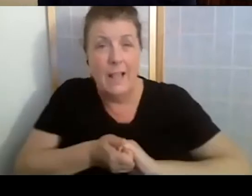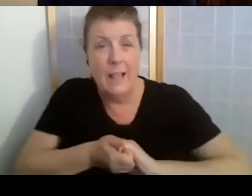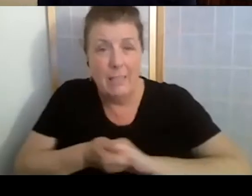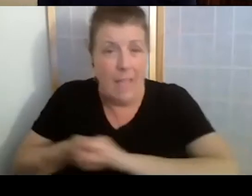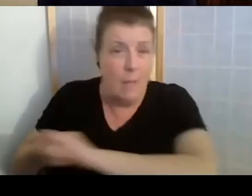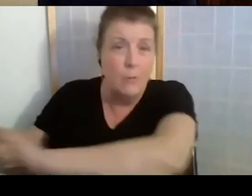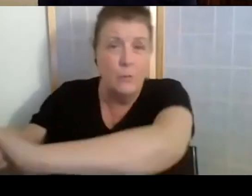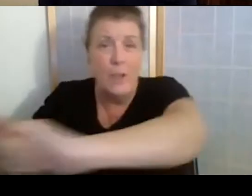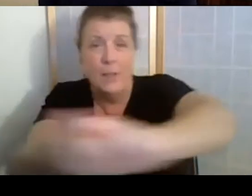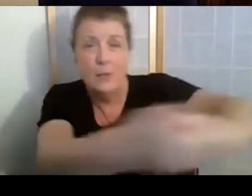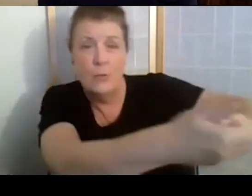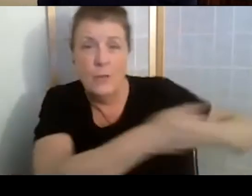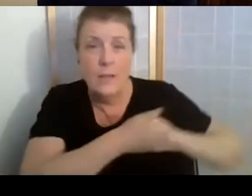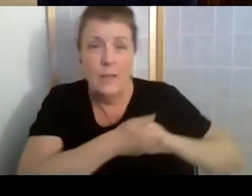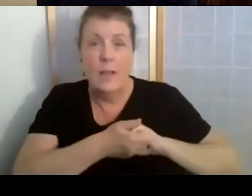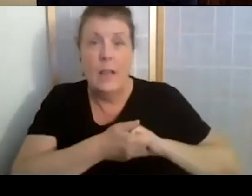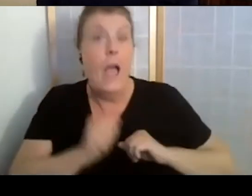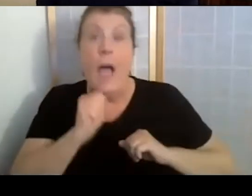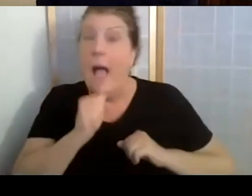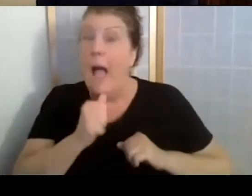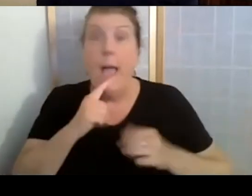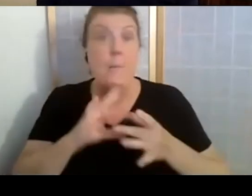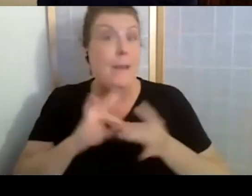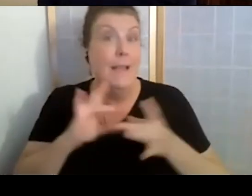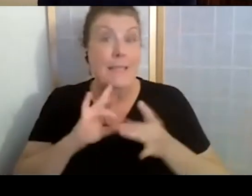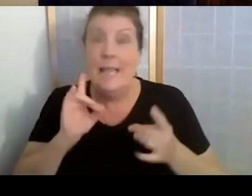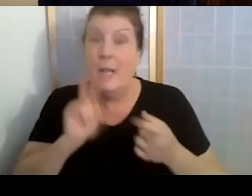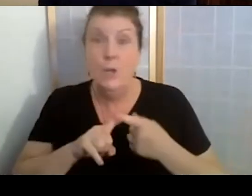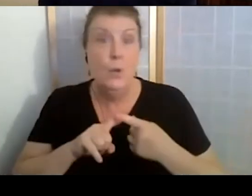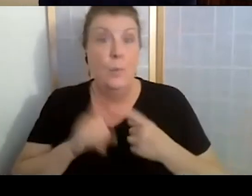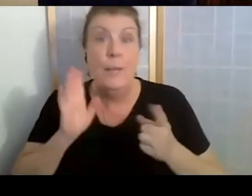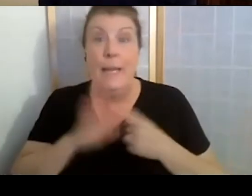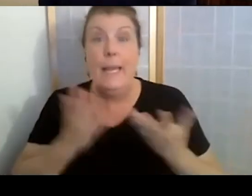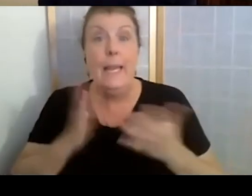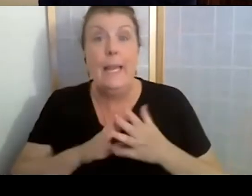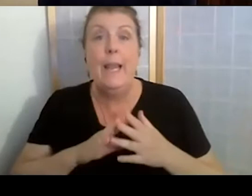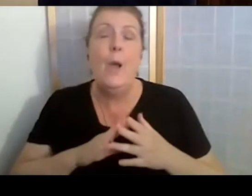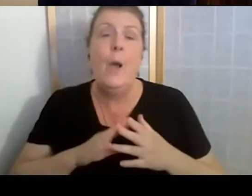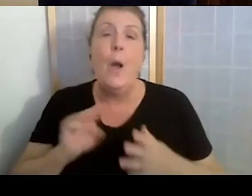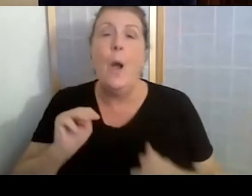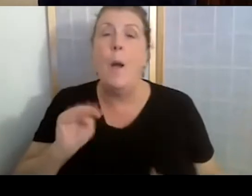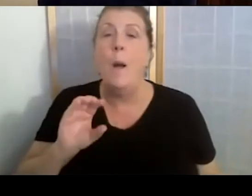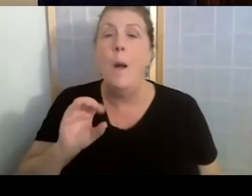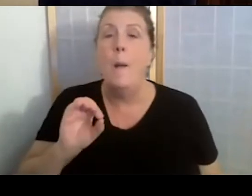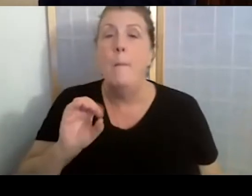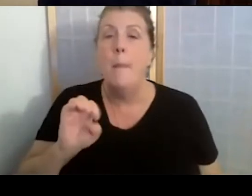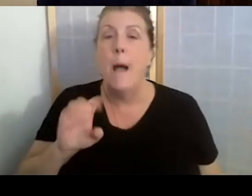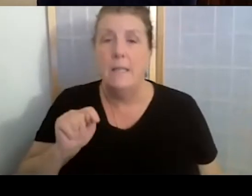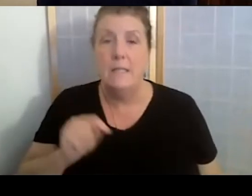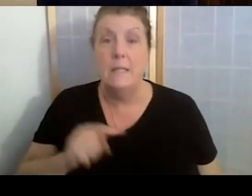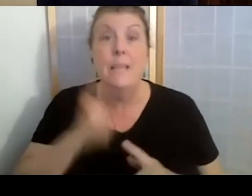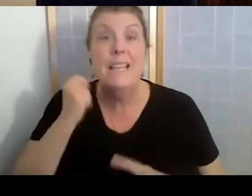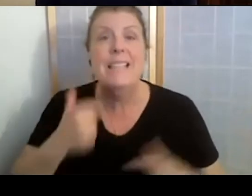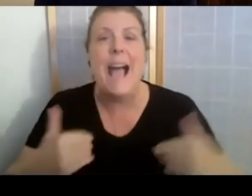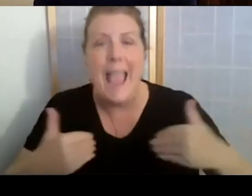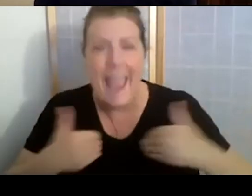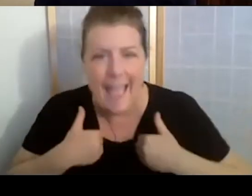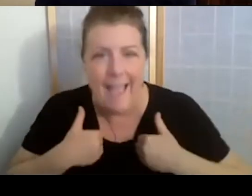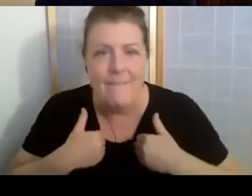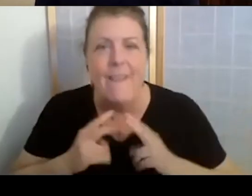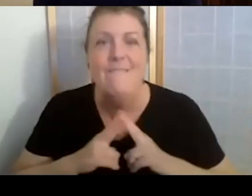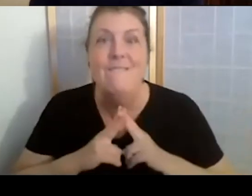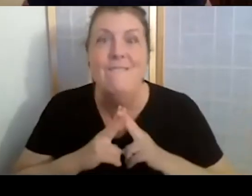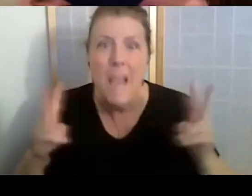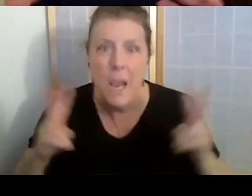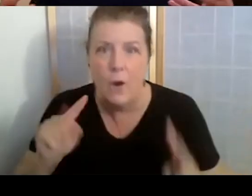I have an insanely toxic ego, but this was one of the greatest collaborations that I've ever been a part of. And the show is